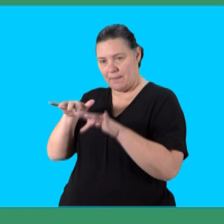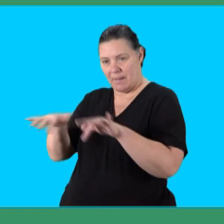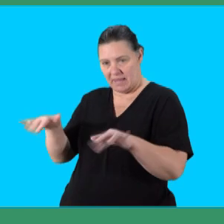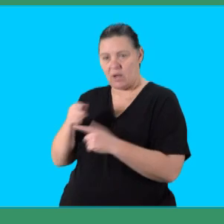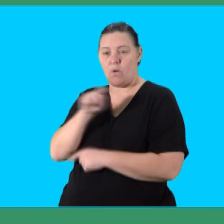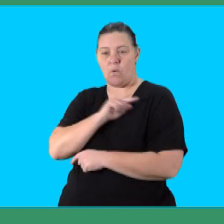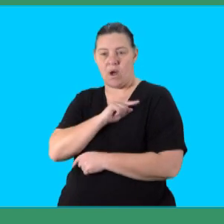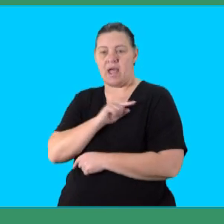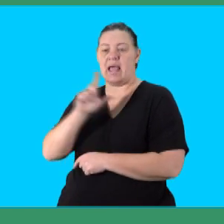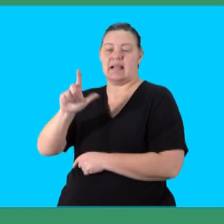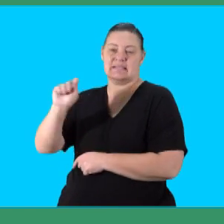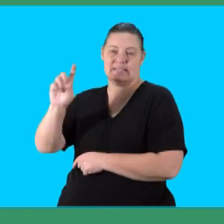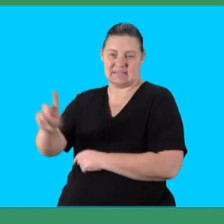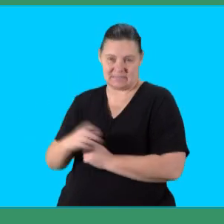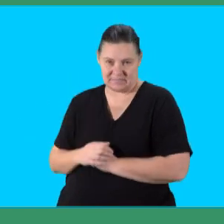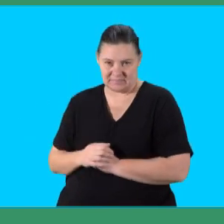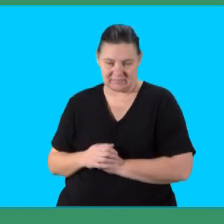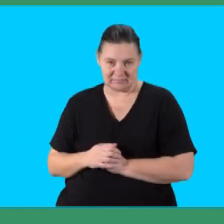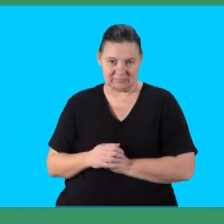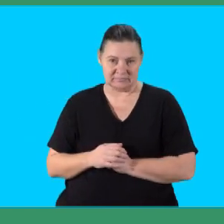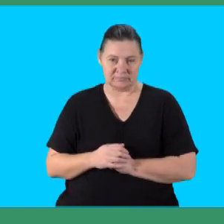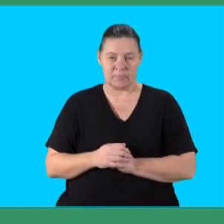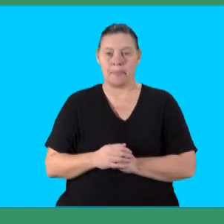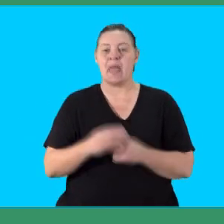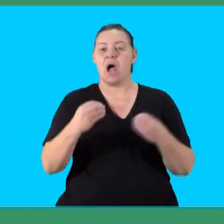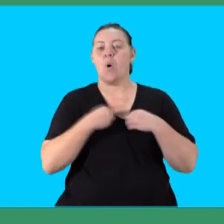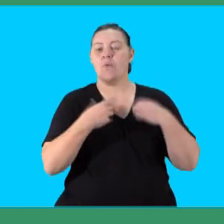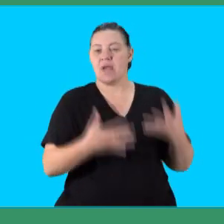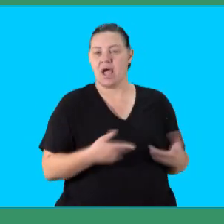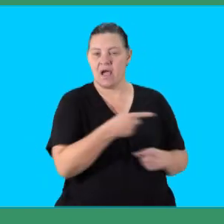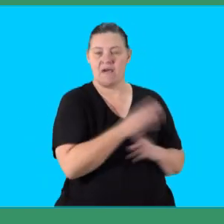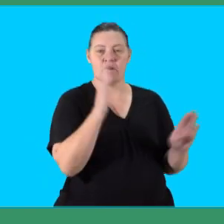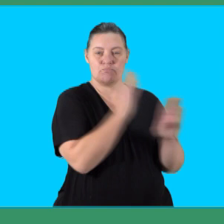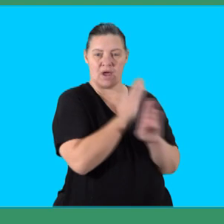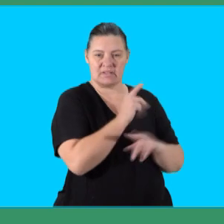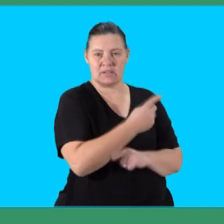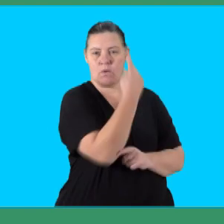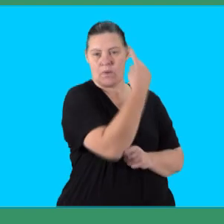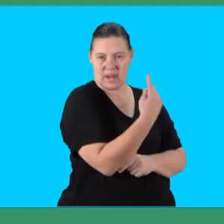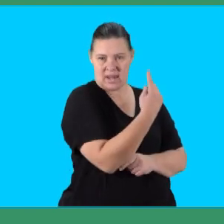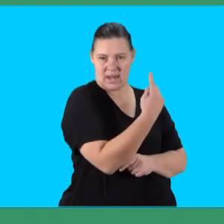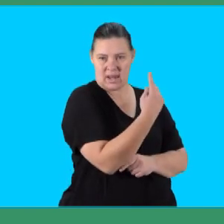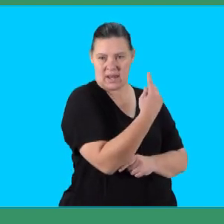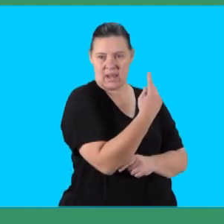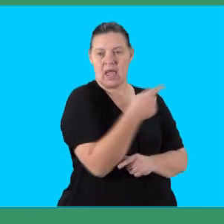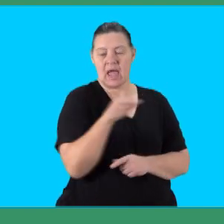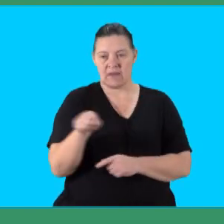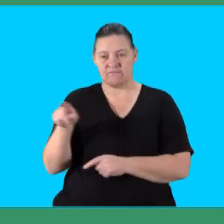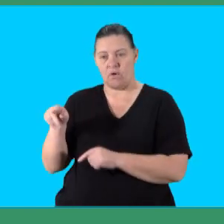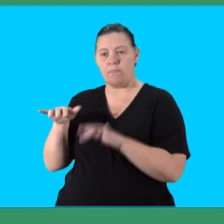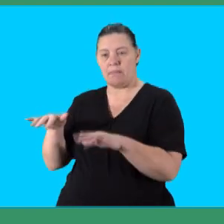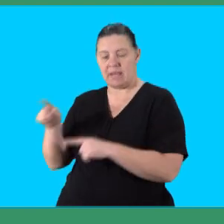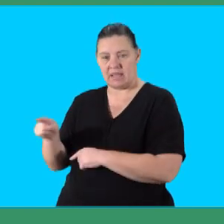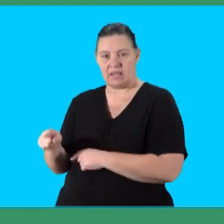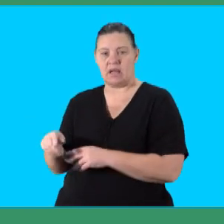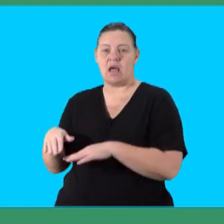with Ltd. Number of owners. For a private company is only 1, and for a public company at